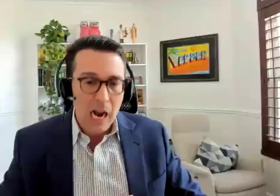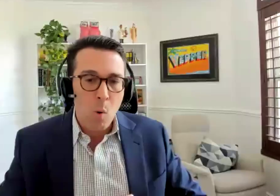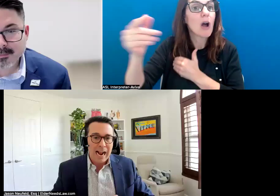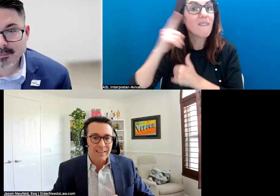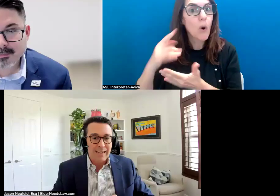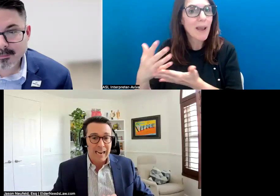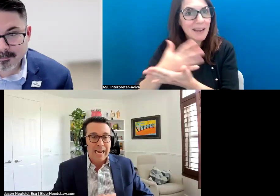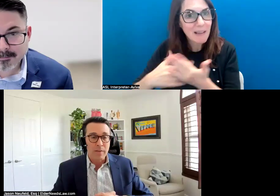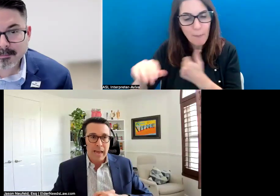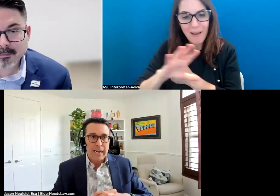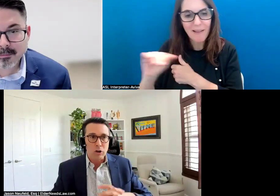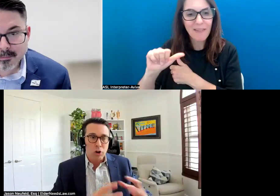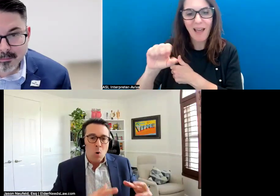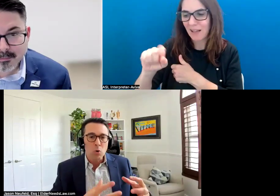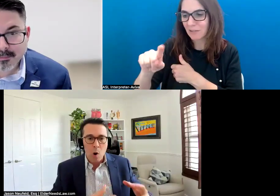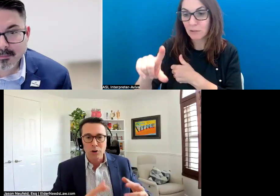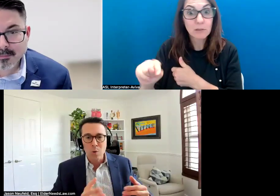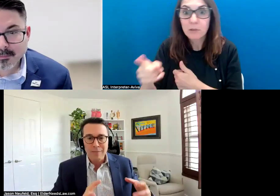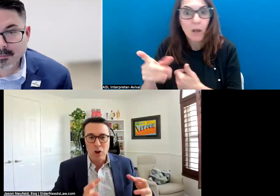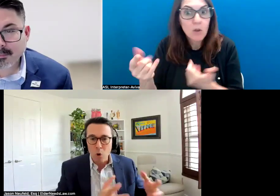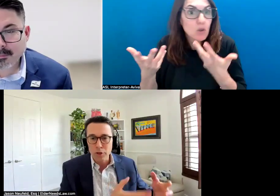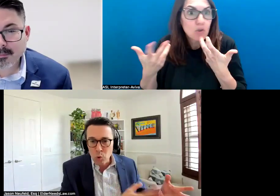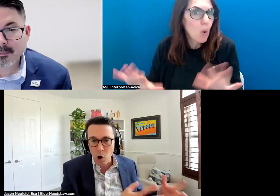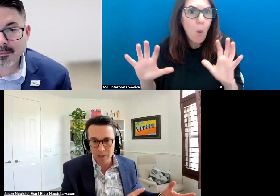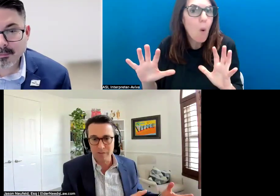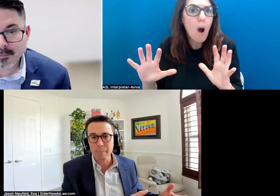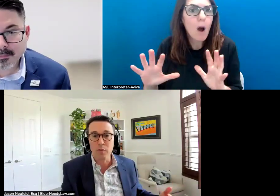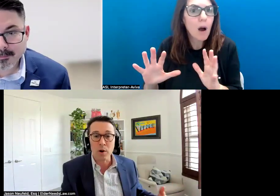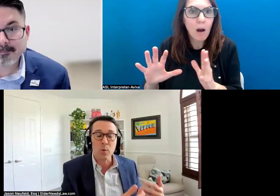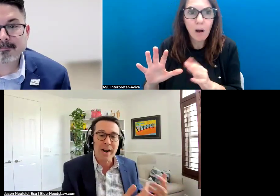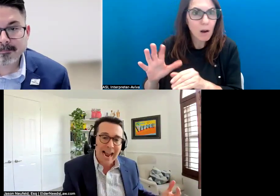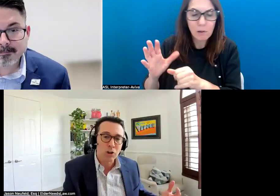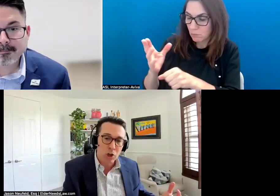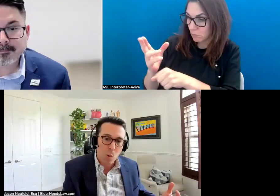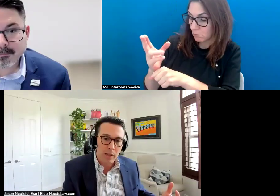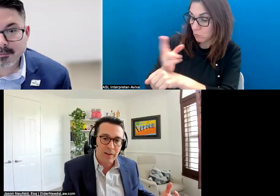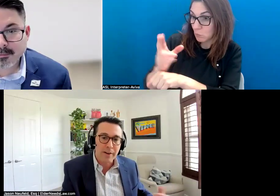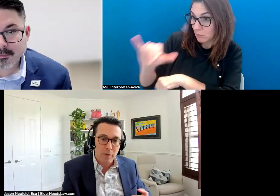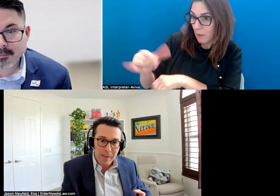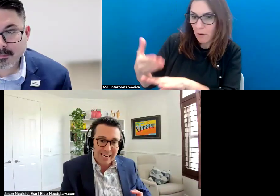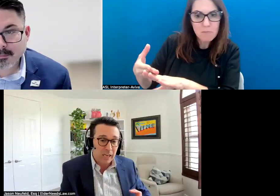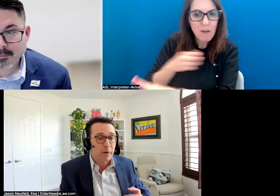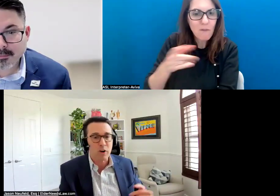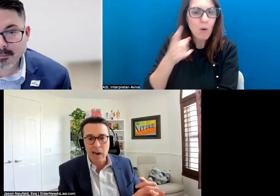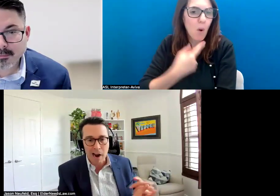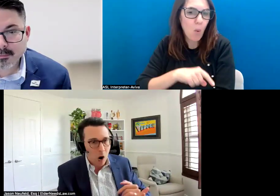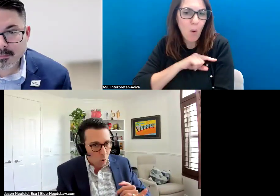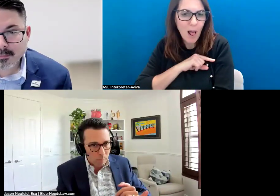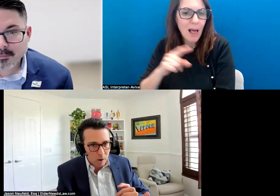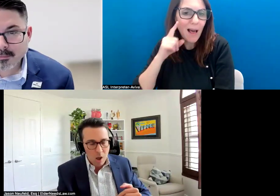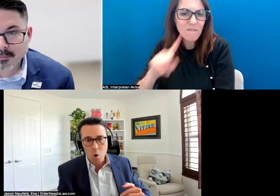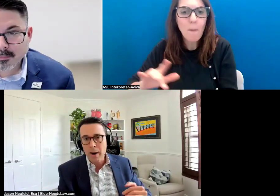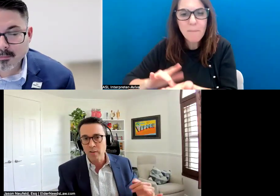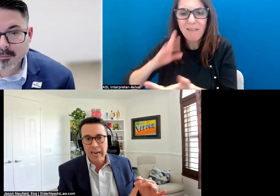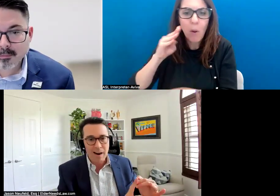or assets, and they don't want to have to go through all of that before they would naturally qualify for Medicaid to pay for care at